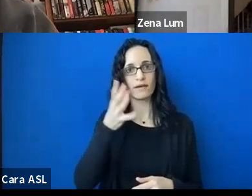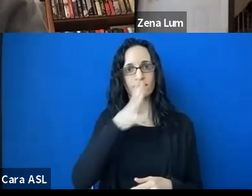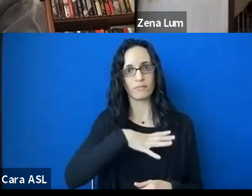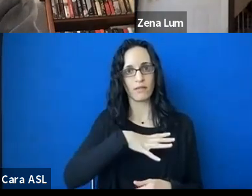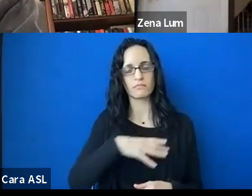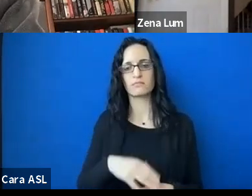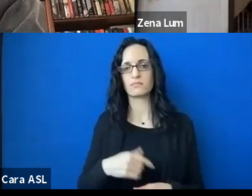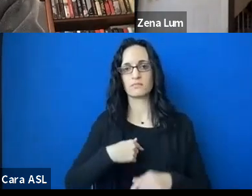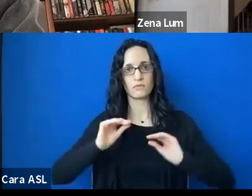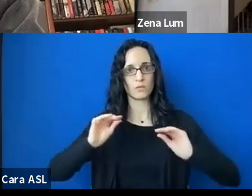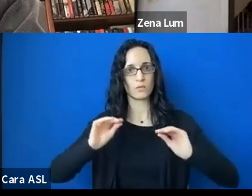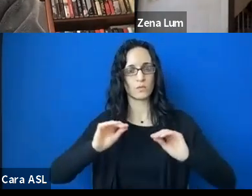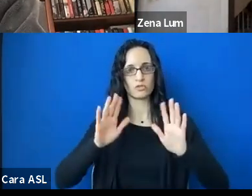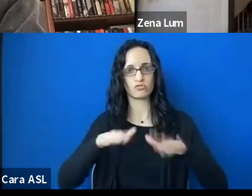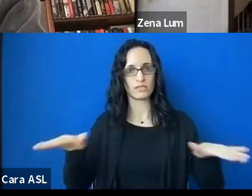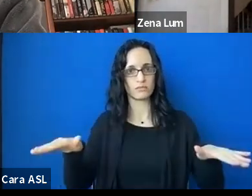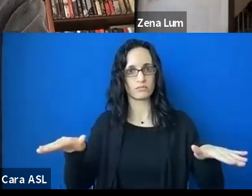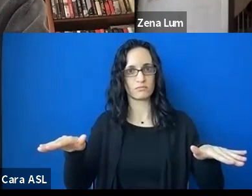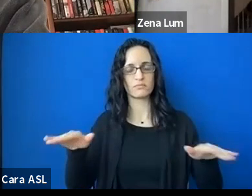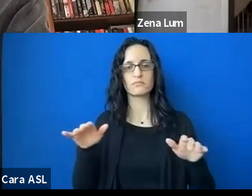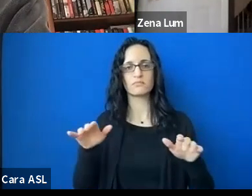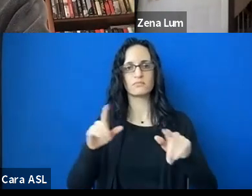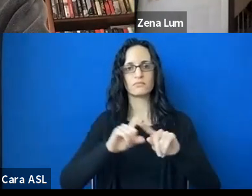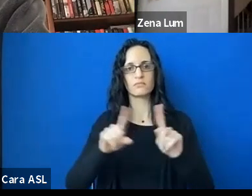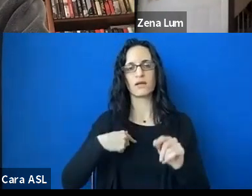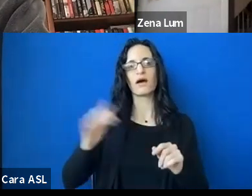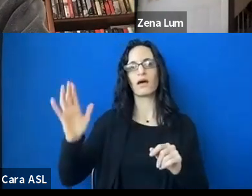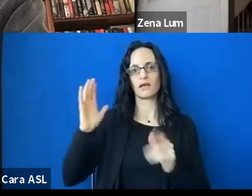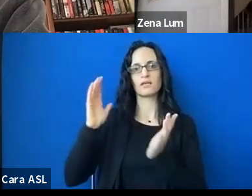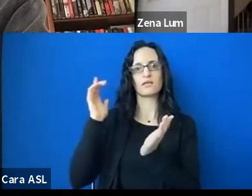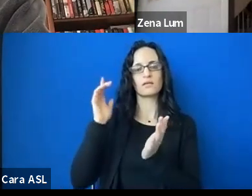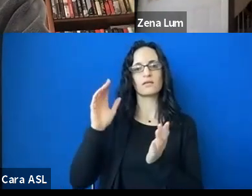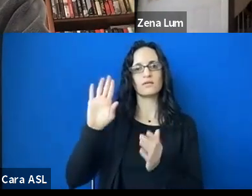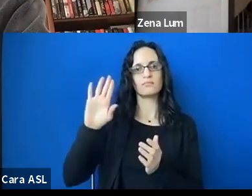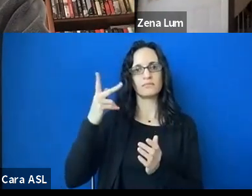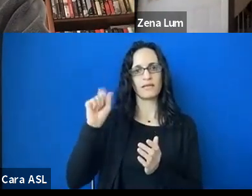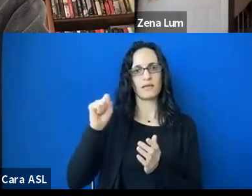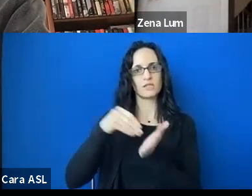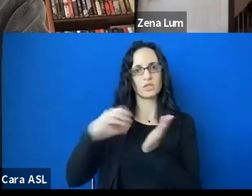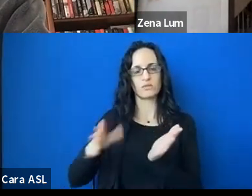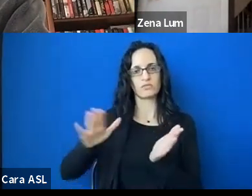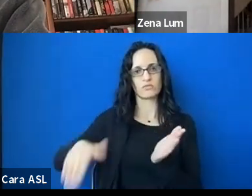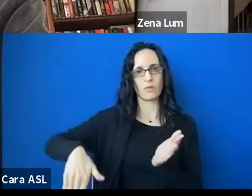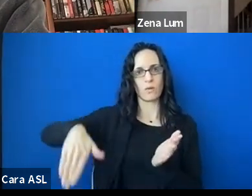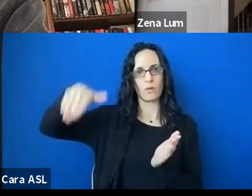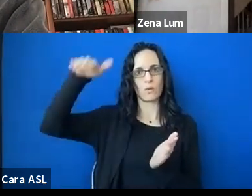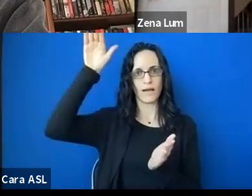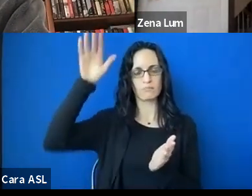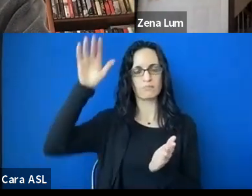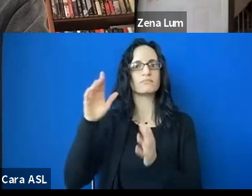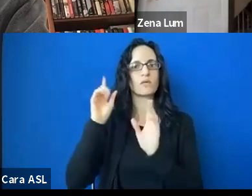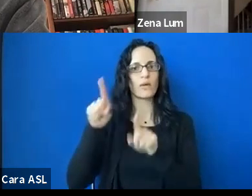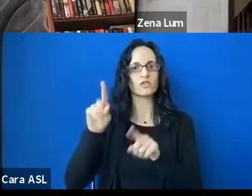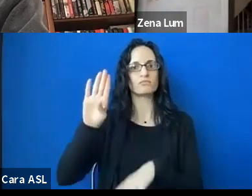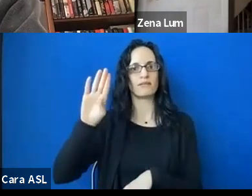not have children, but I was a Boston Public School student my whole life, and I attended Boston Latin